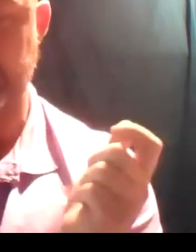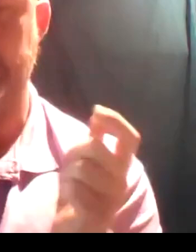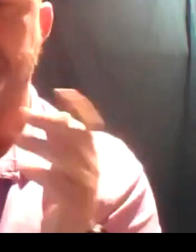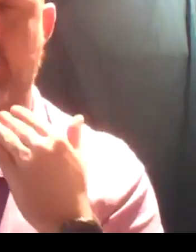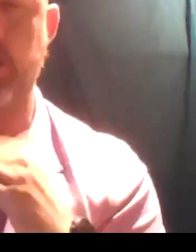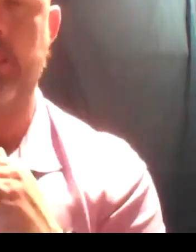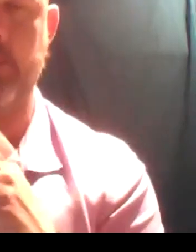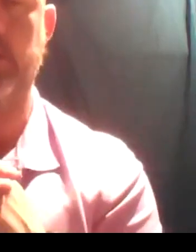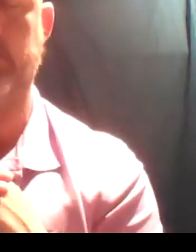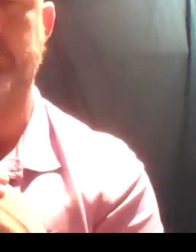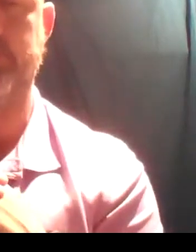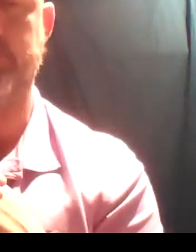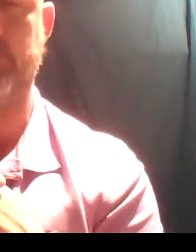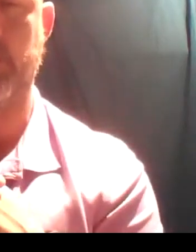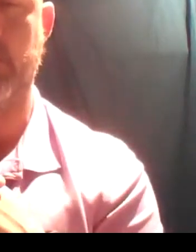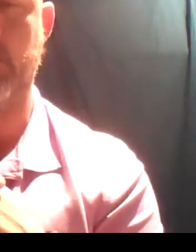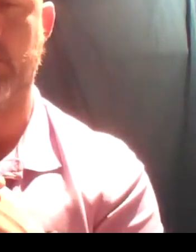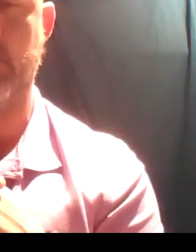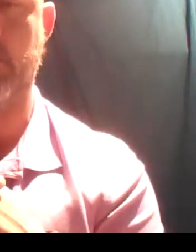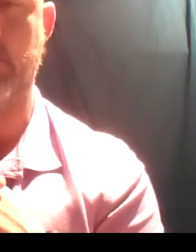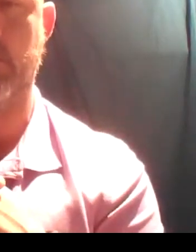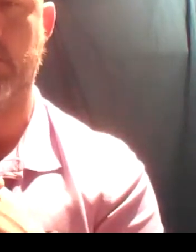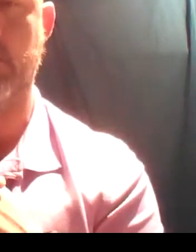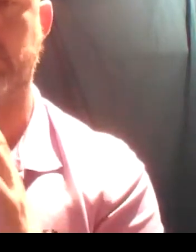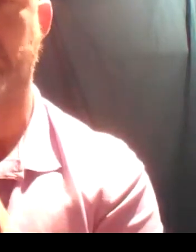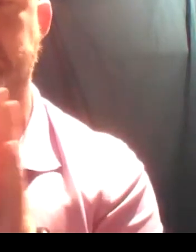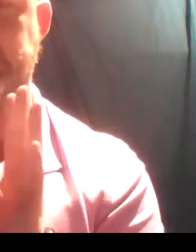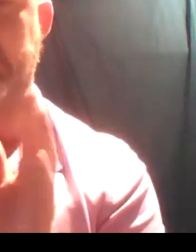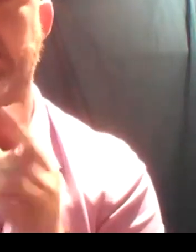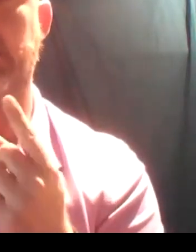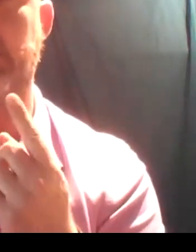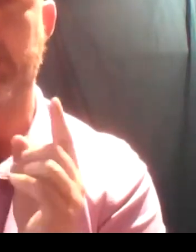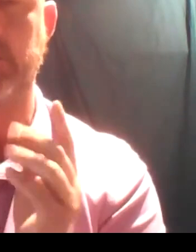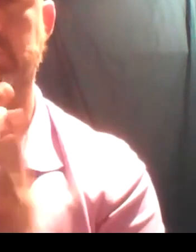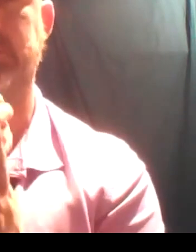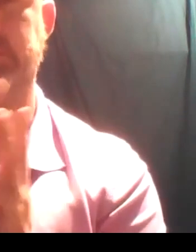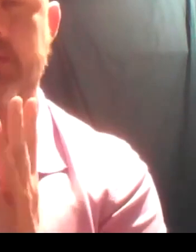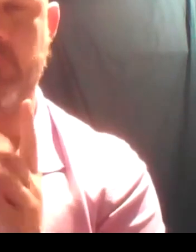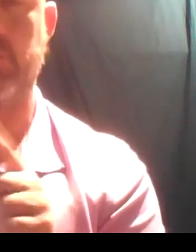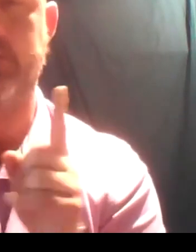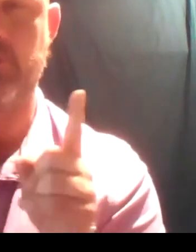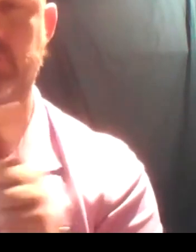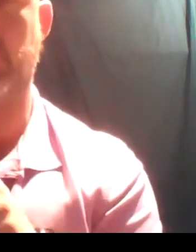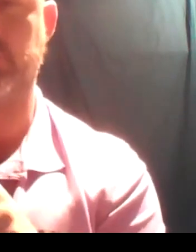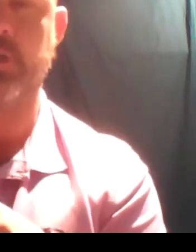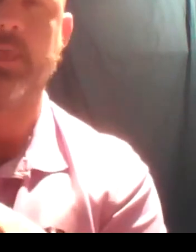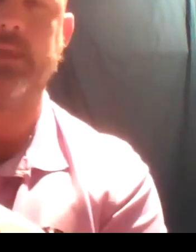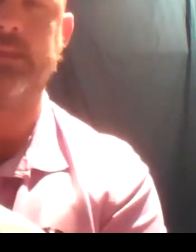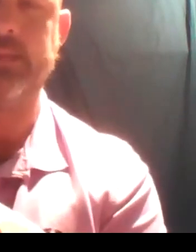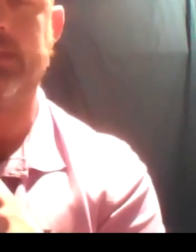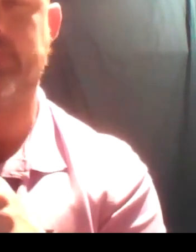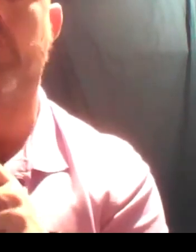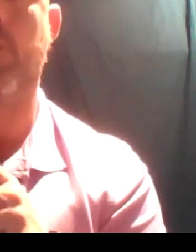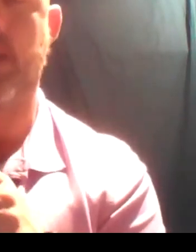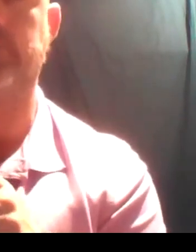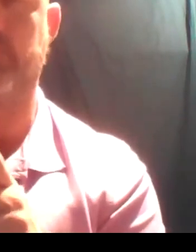limiting. So the state has mentioned at several different junctions about the need for the master plan